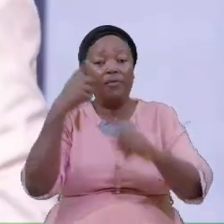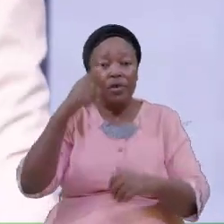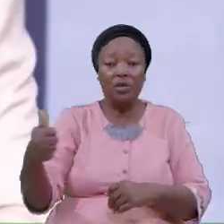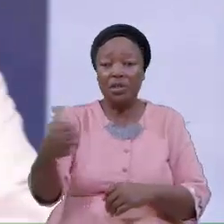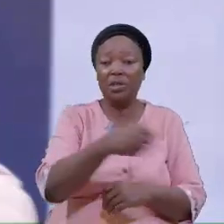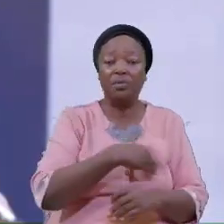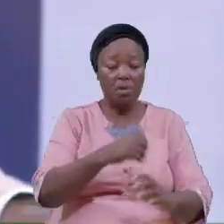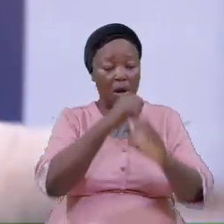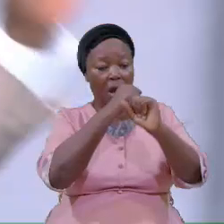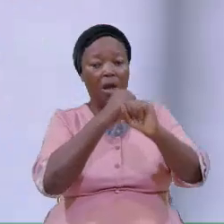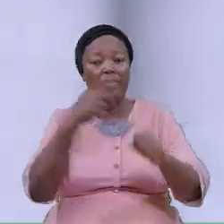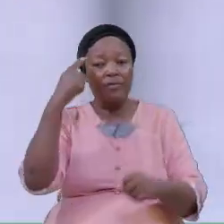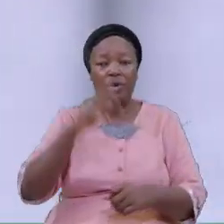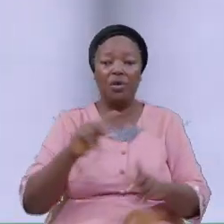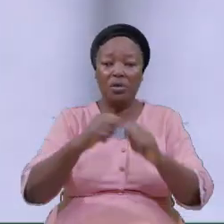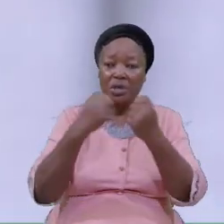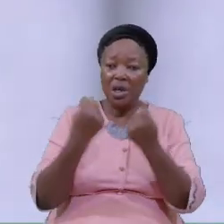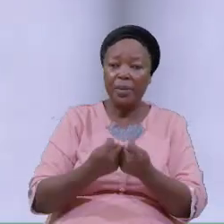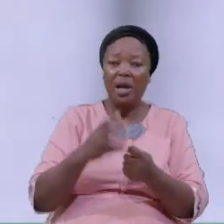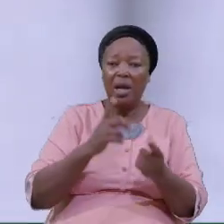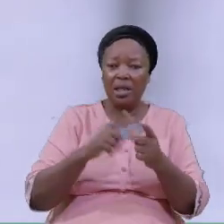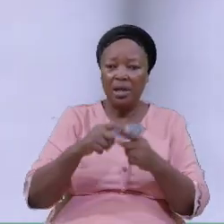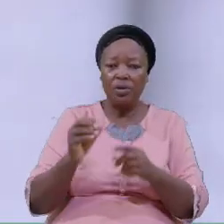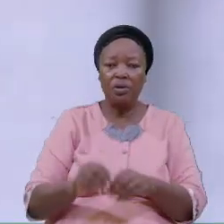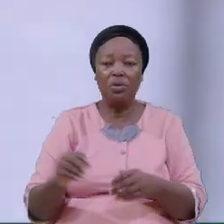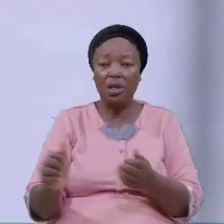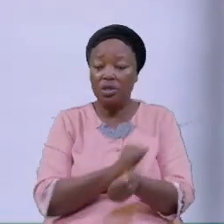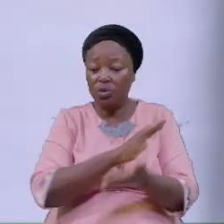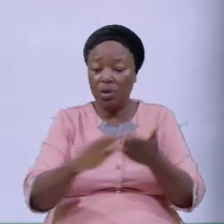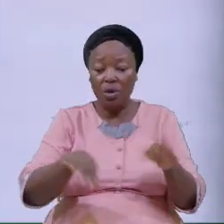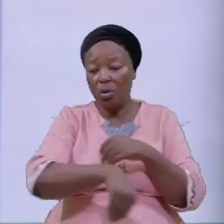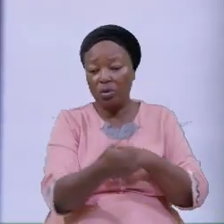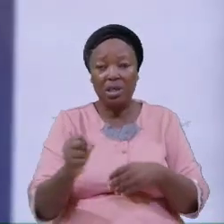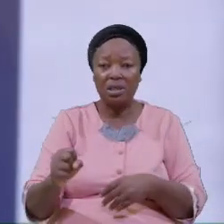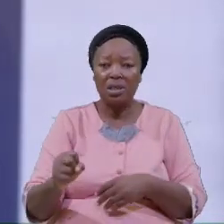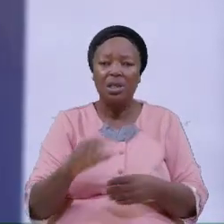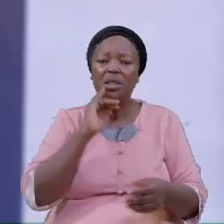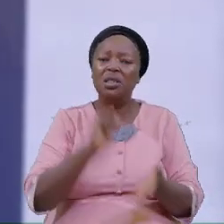your tribe and you are putting all the others down. Is that a church?